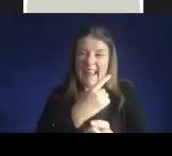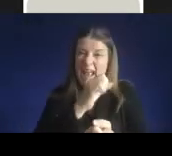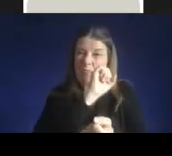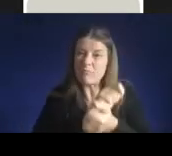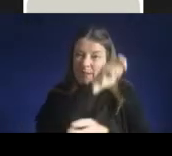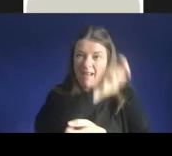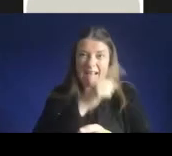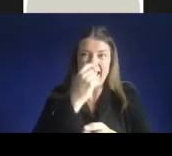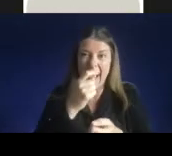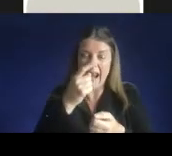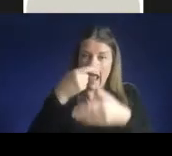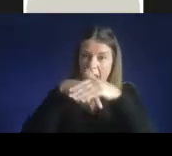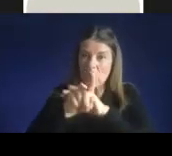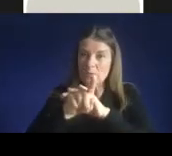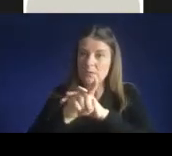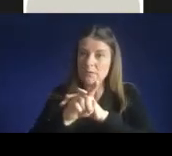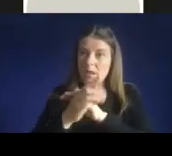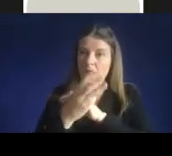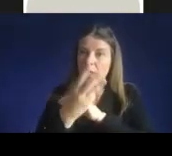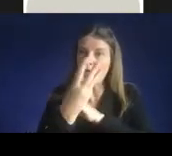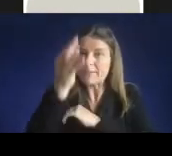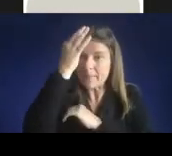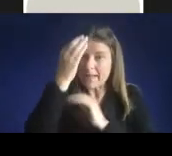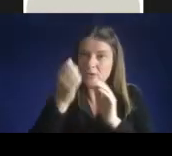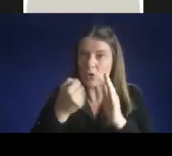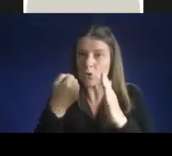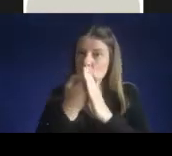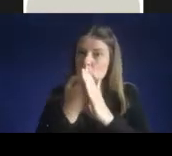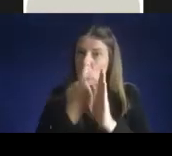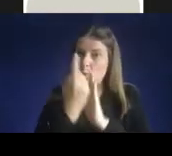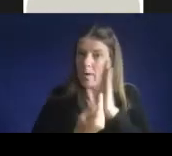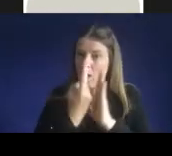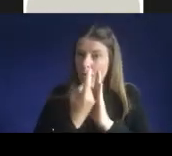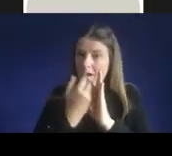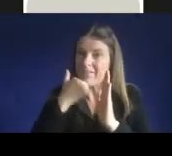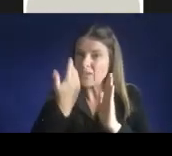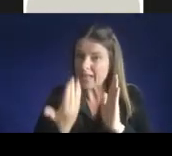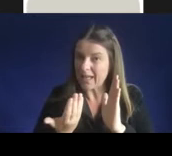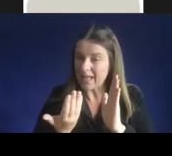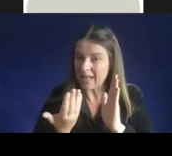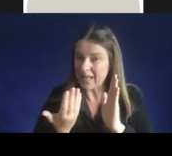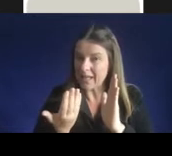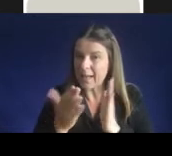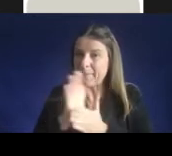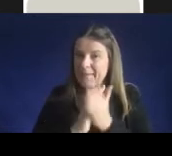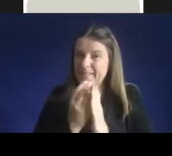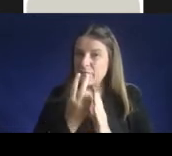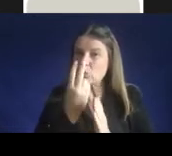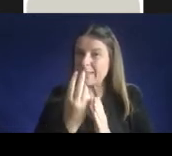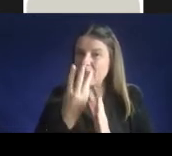an hour a day. And for the time they're locked up, they simply need something to